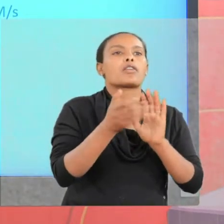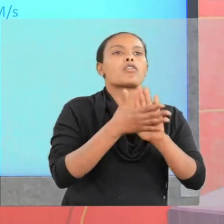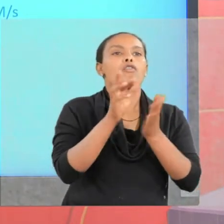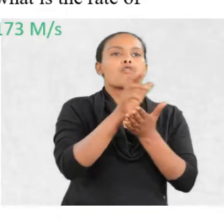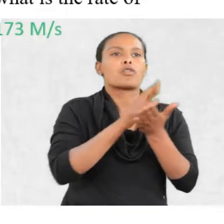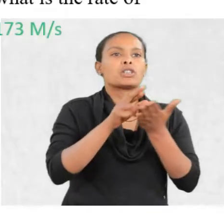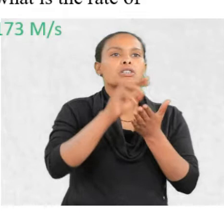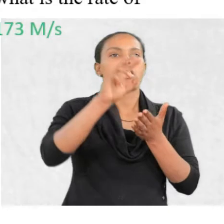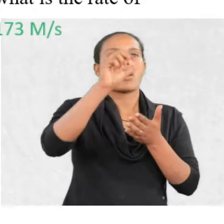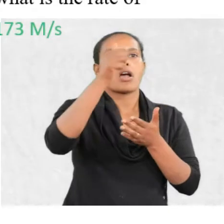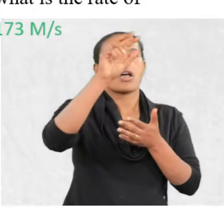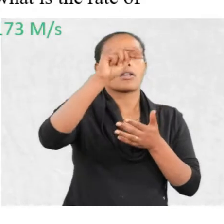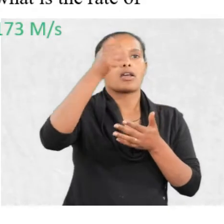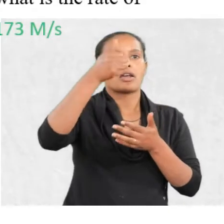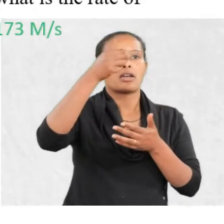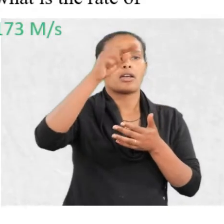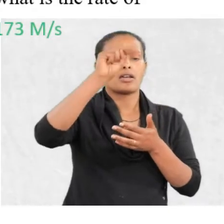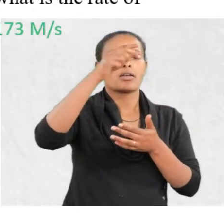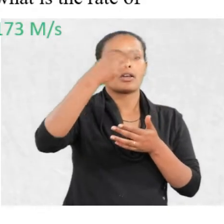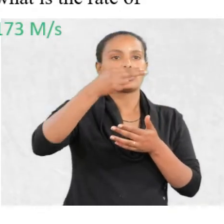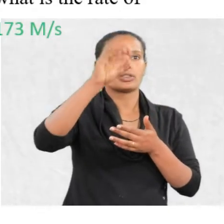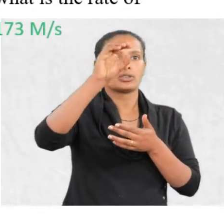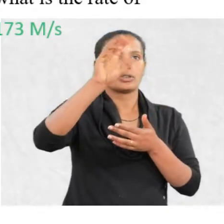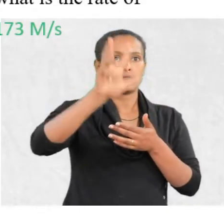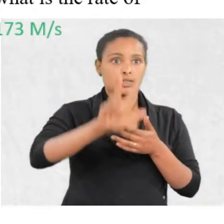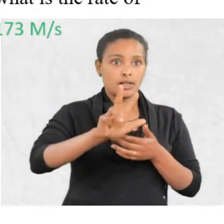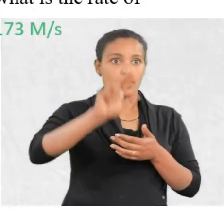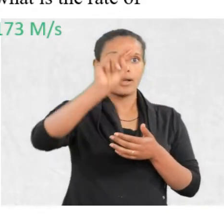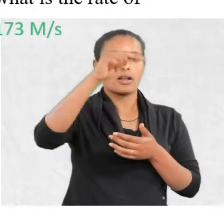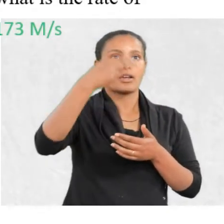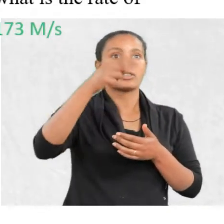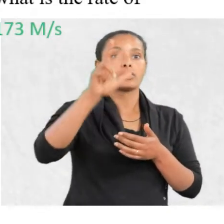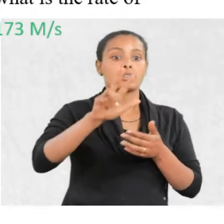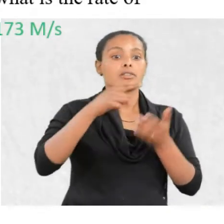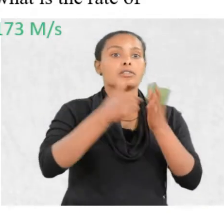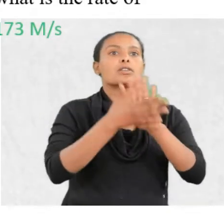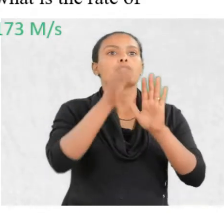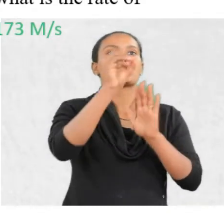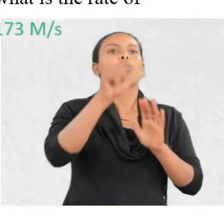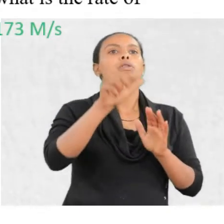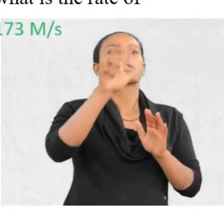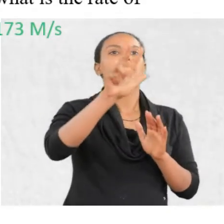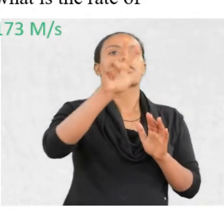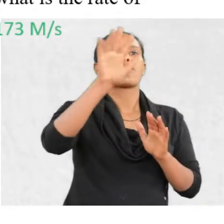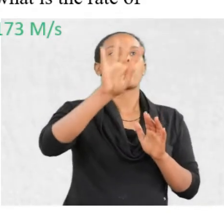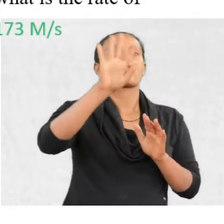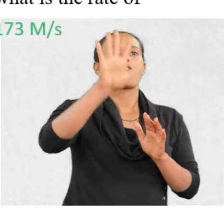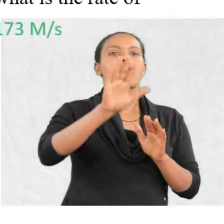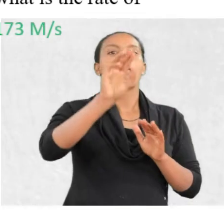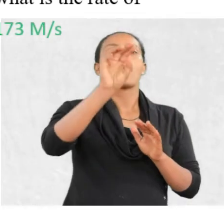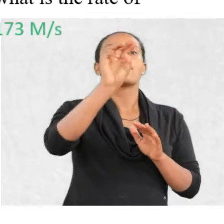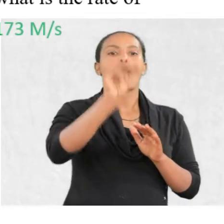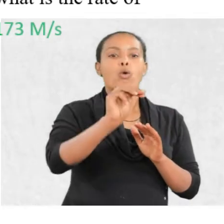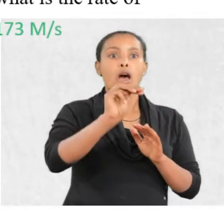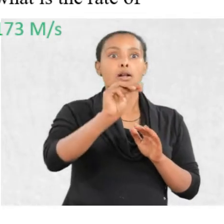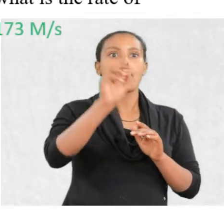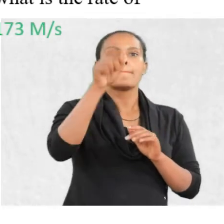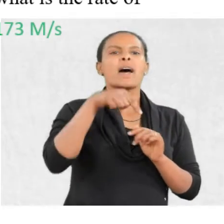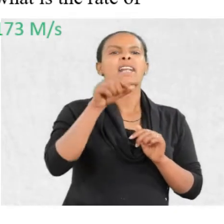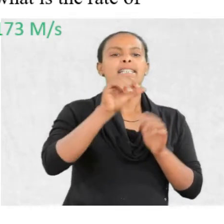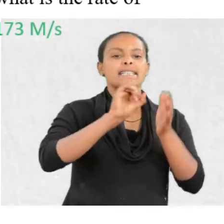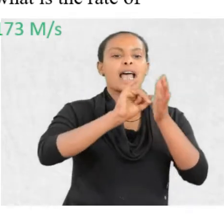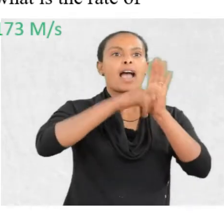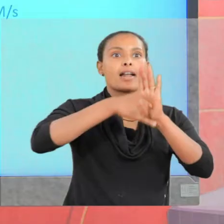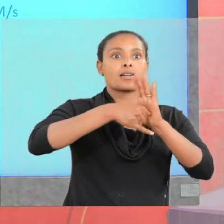of ammonia, rate of appearance of ammonia for this reaction is 0.345 molar per